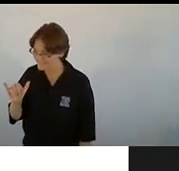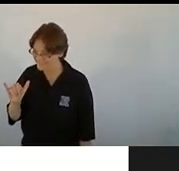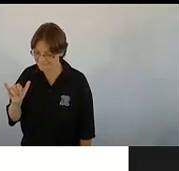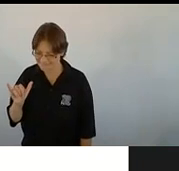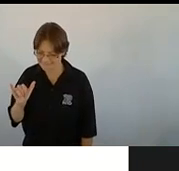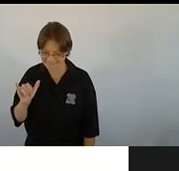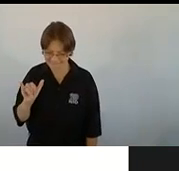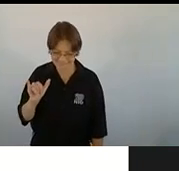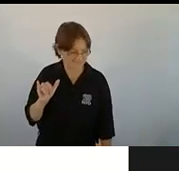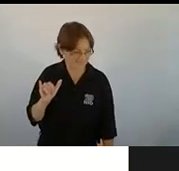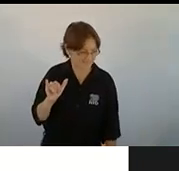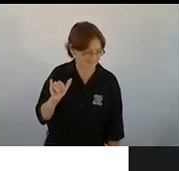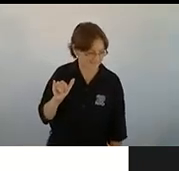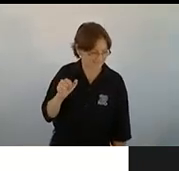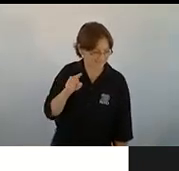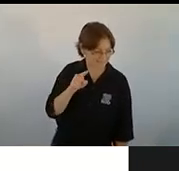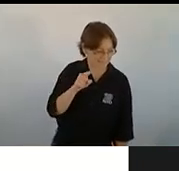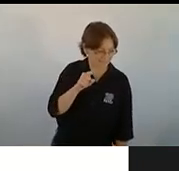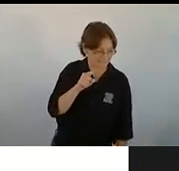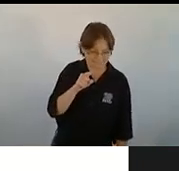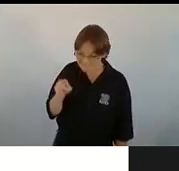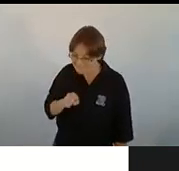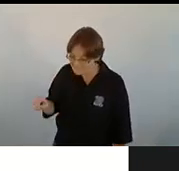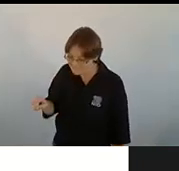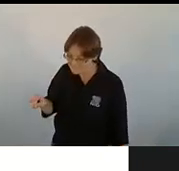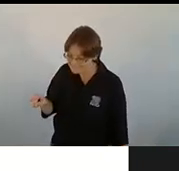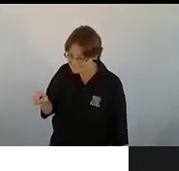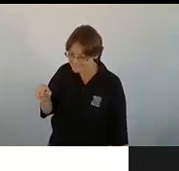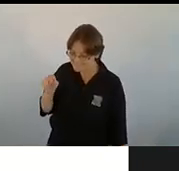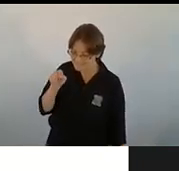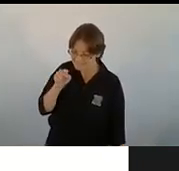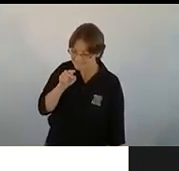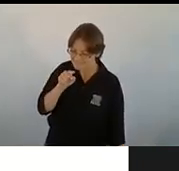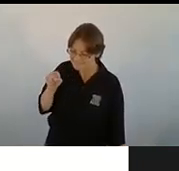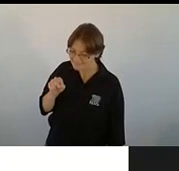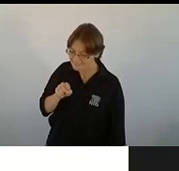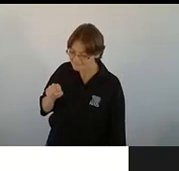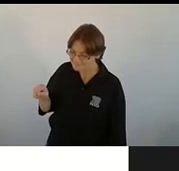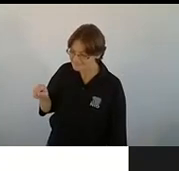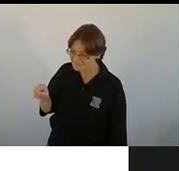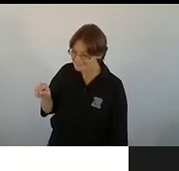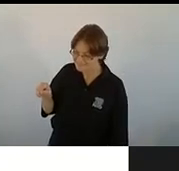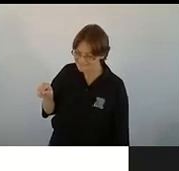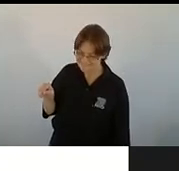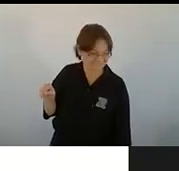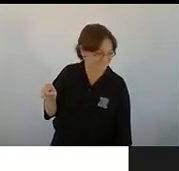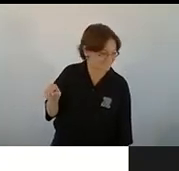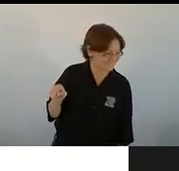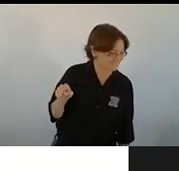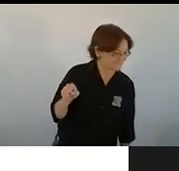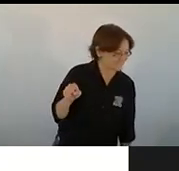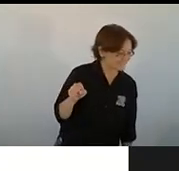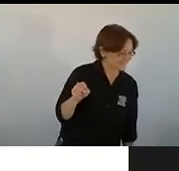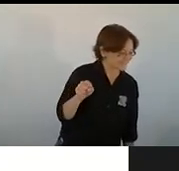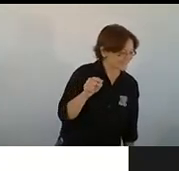The Y, if you can't see, just make sure to full screen, to watch it in full screen. And then the